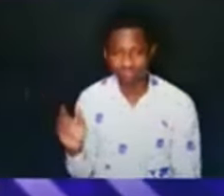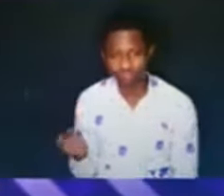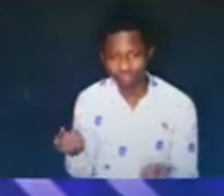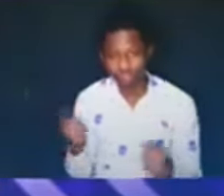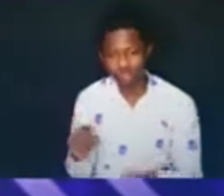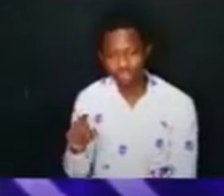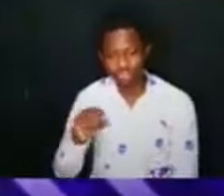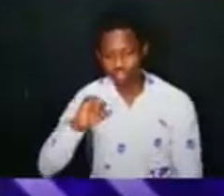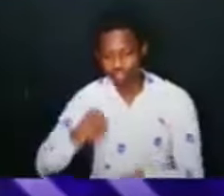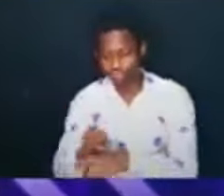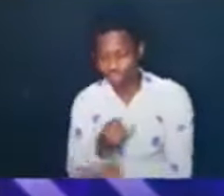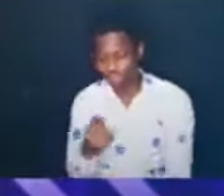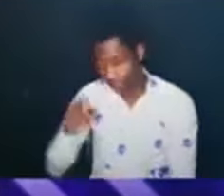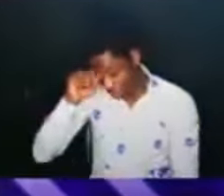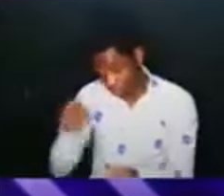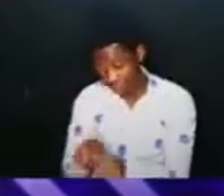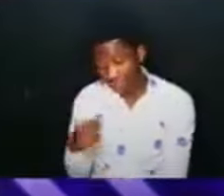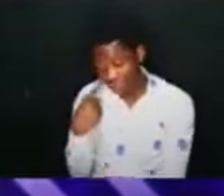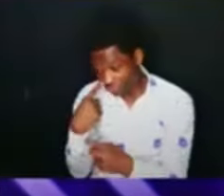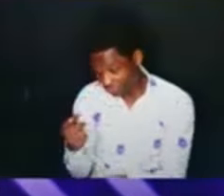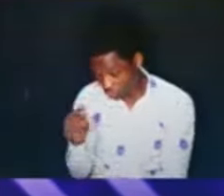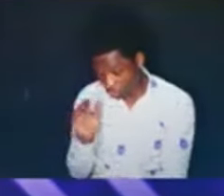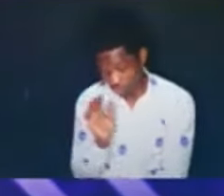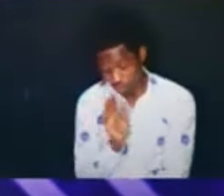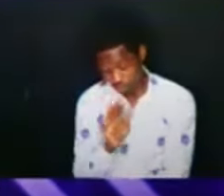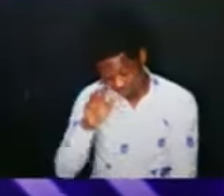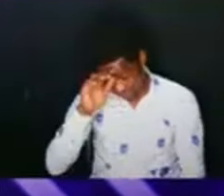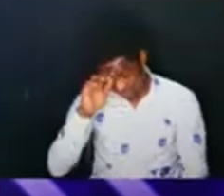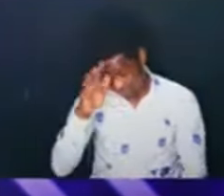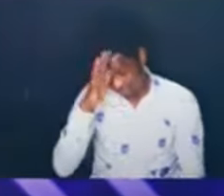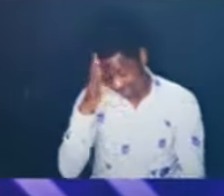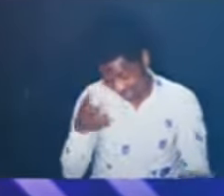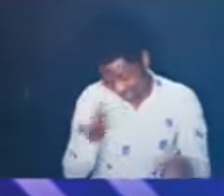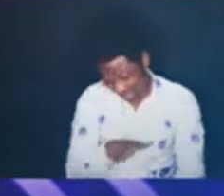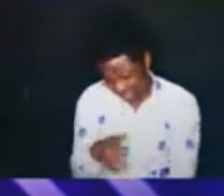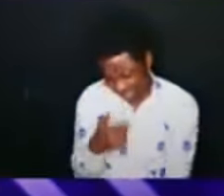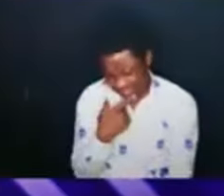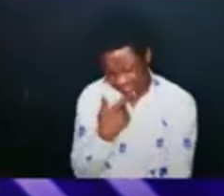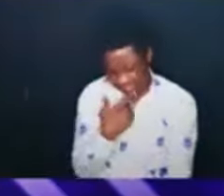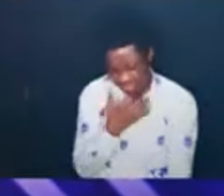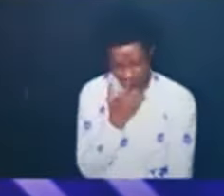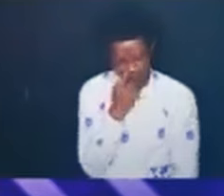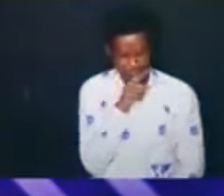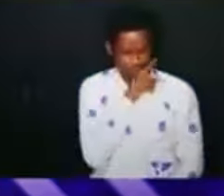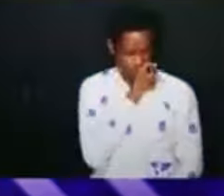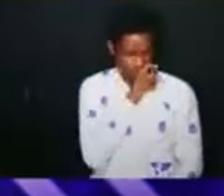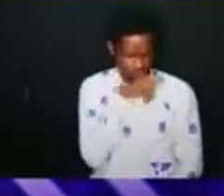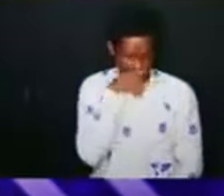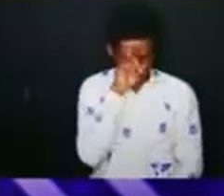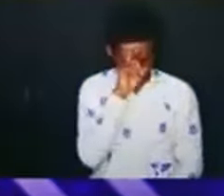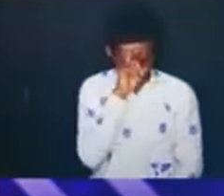When Joseph's brothers saw that their father was dead, they said, "What if Joseph holds